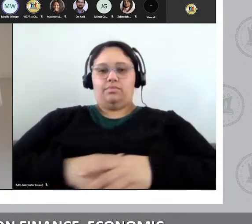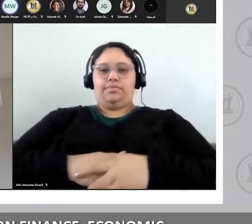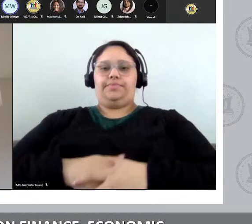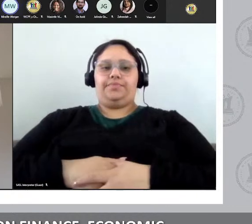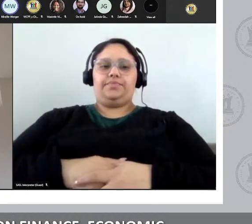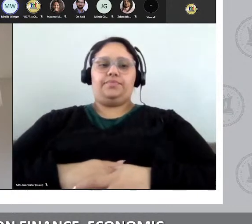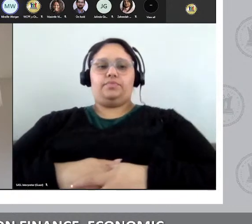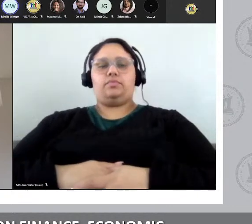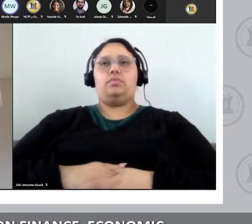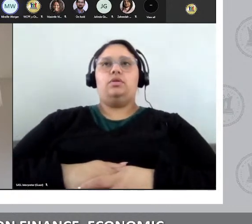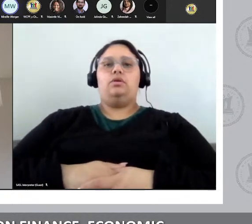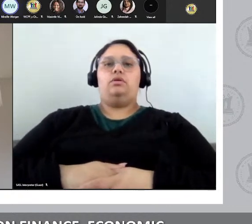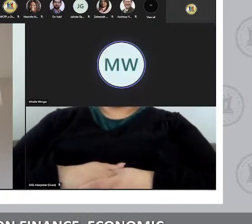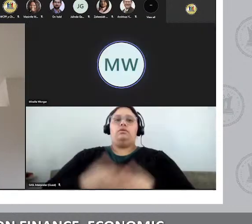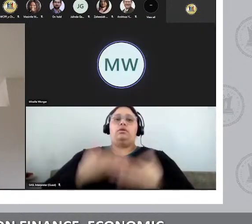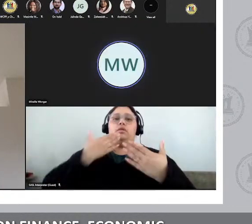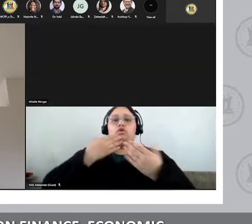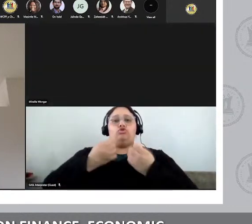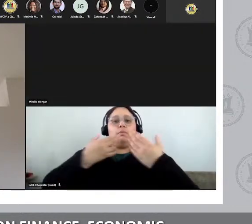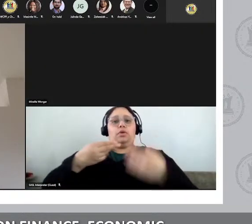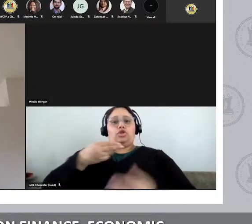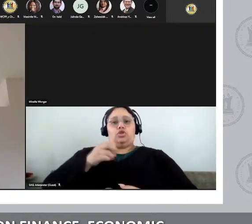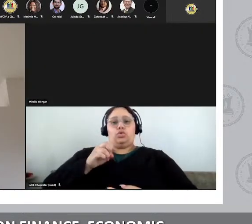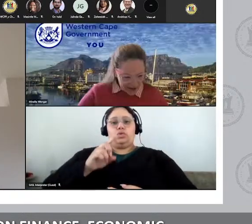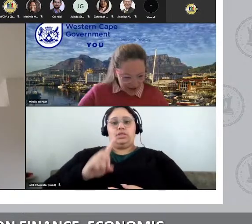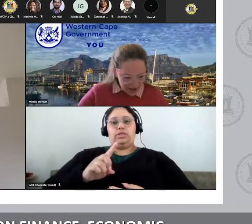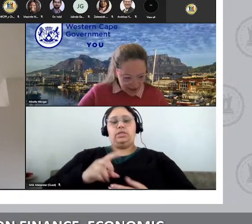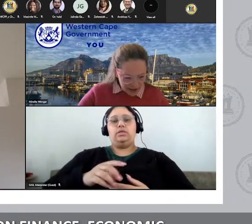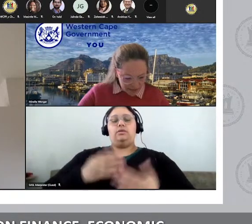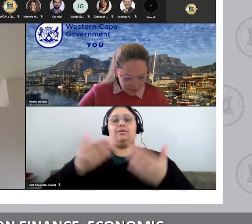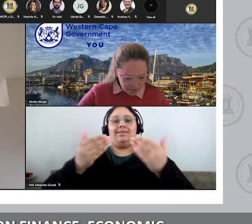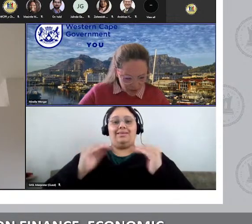Thank you very much, HOD.